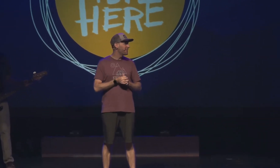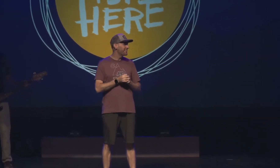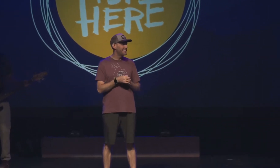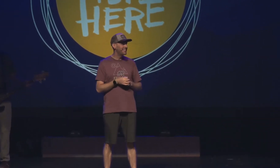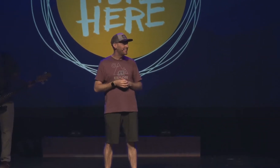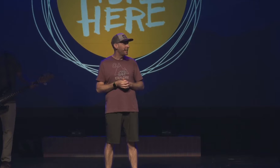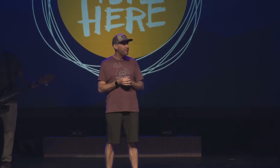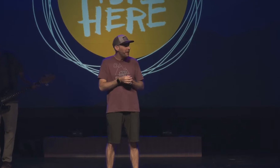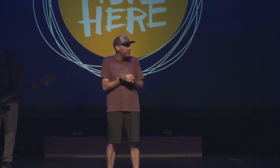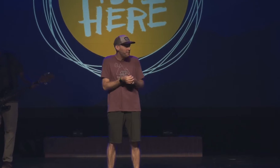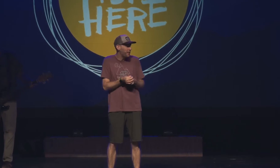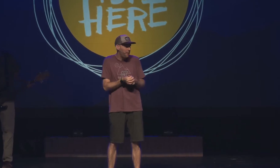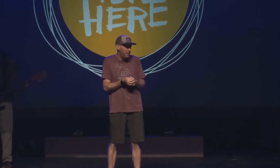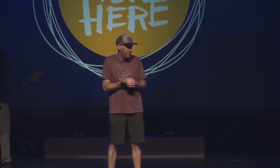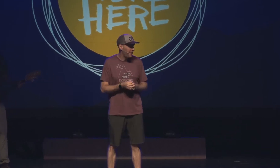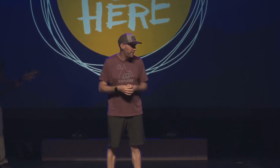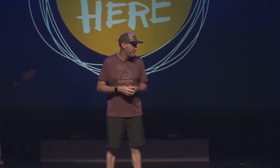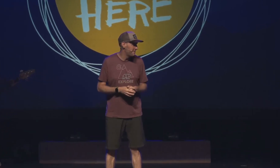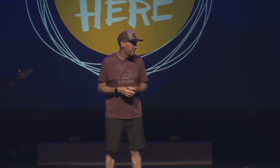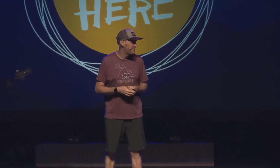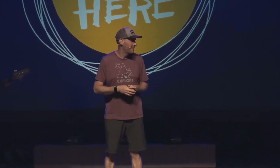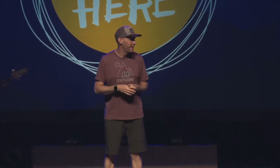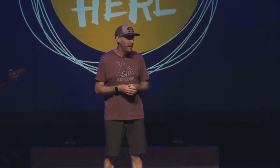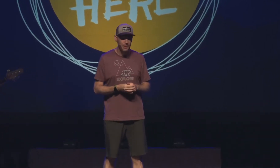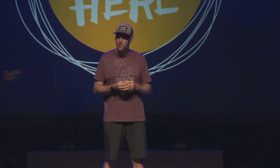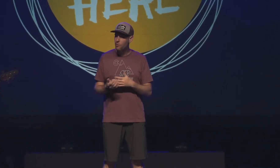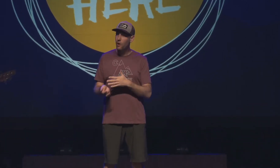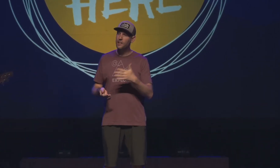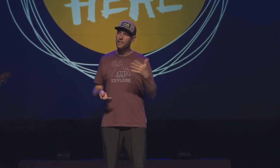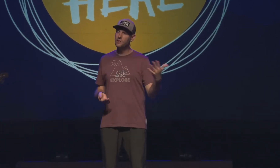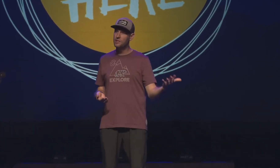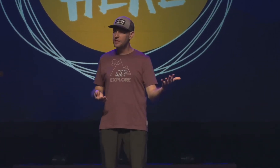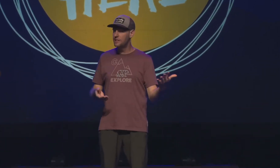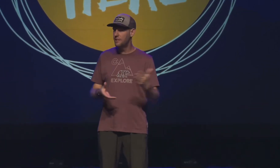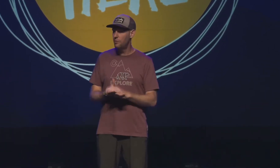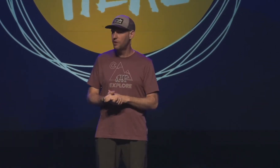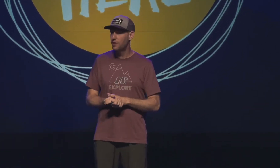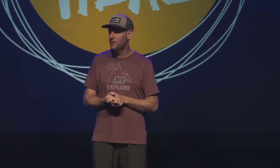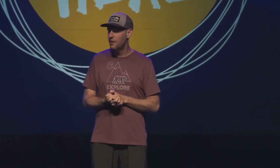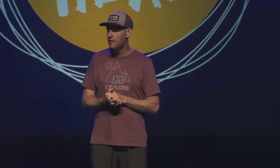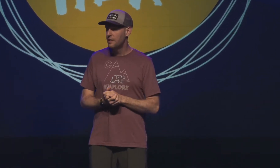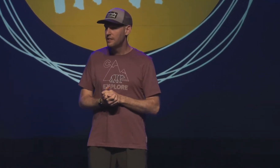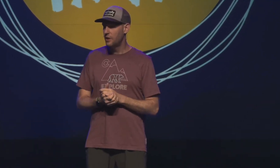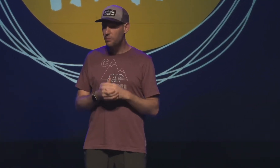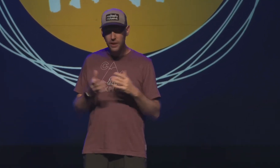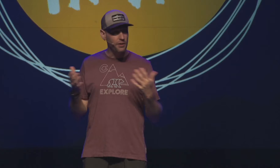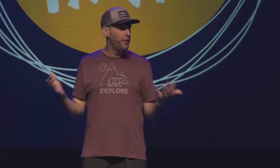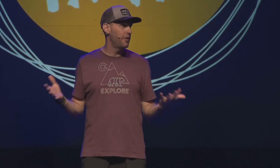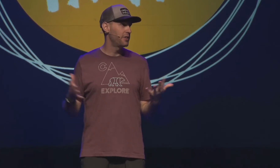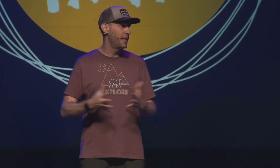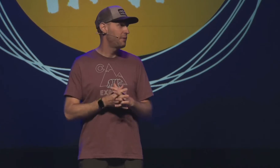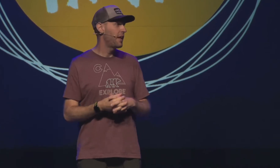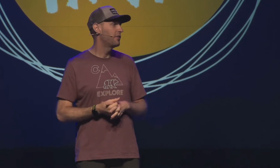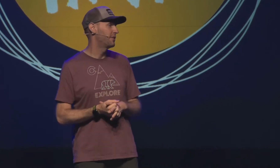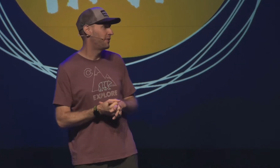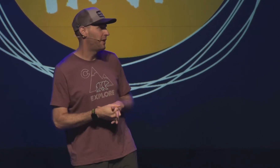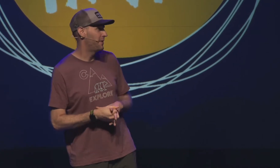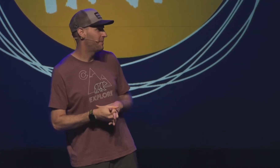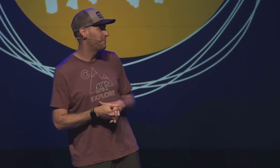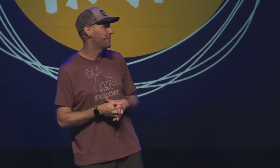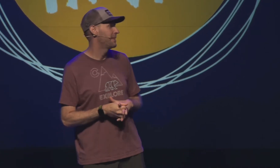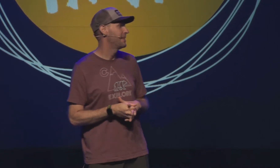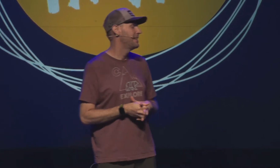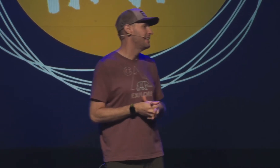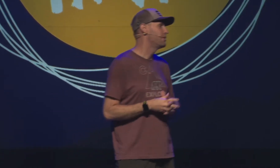Maybe you're getting ready to become a father. Maybe you're walking into a season where you're celebrating a Father's Day without your